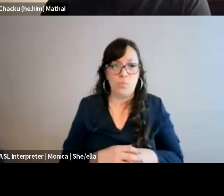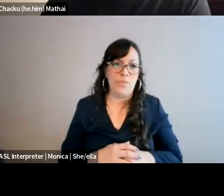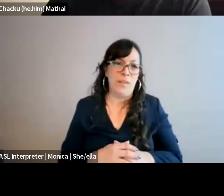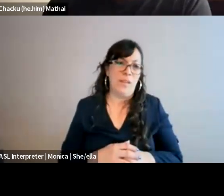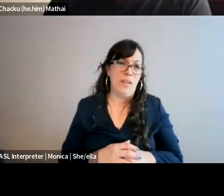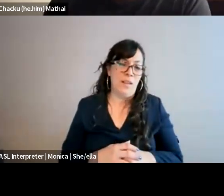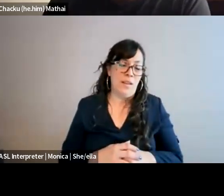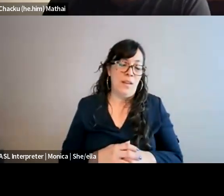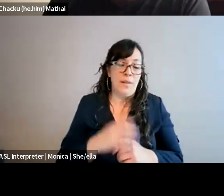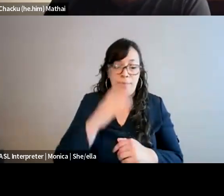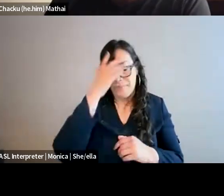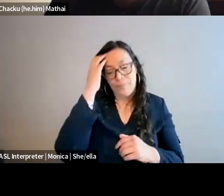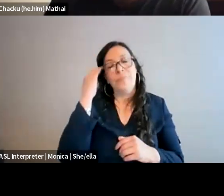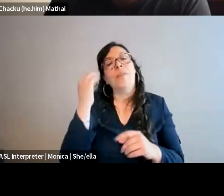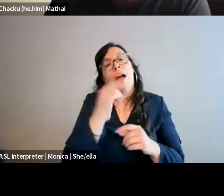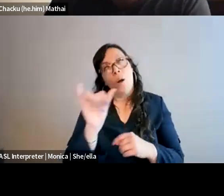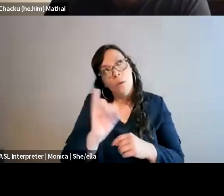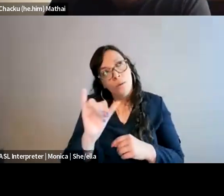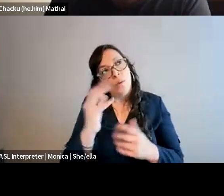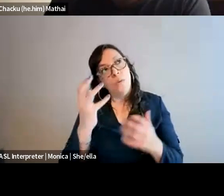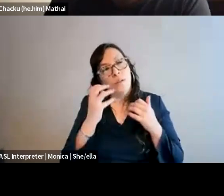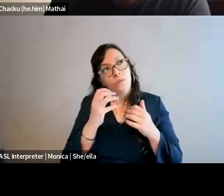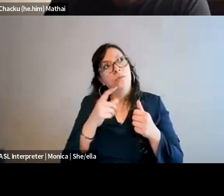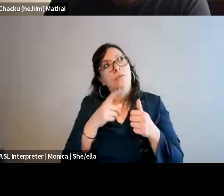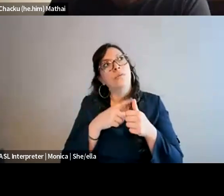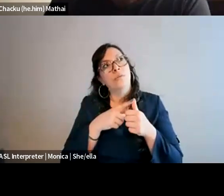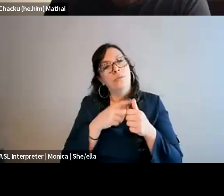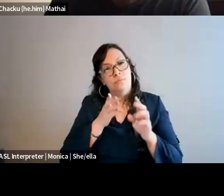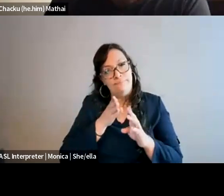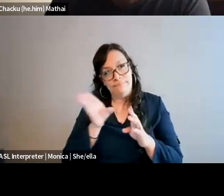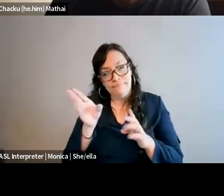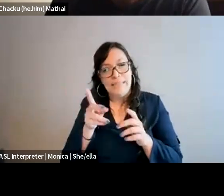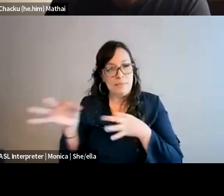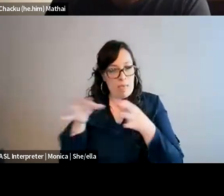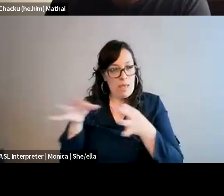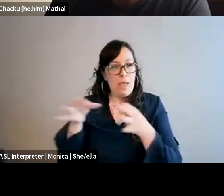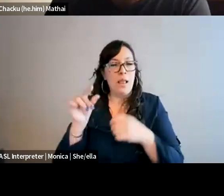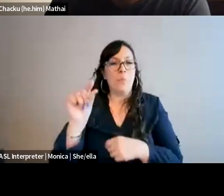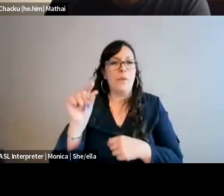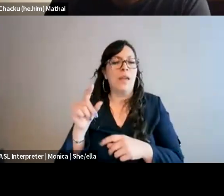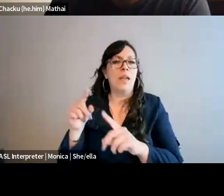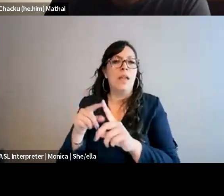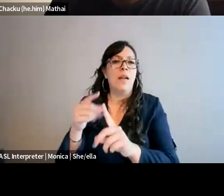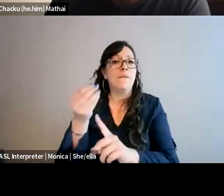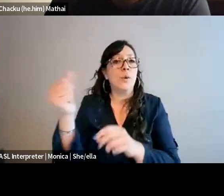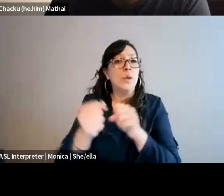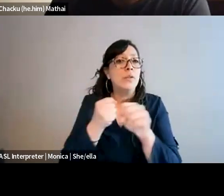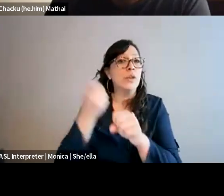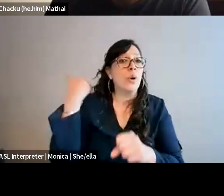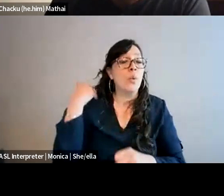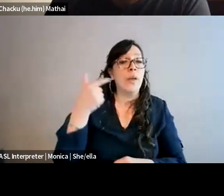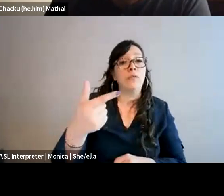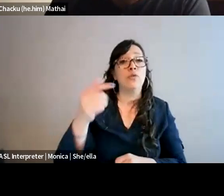be targeted. I also wanted to take a quick side trip to understanding when a few years ago, when the George